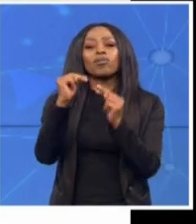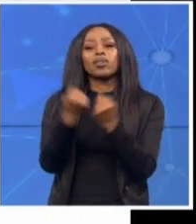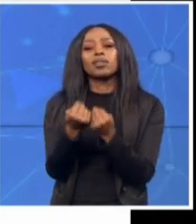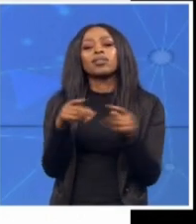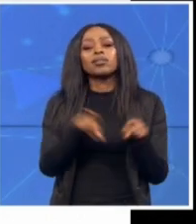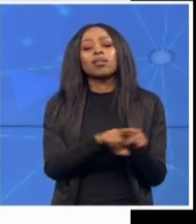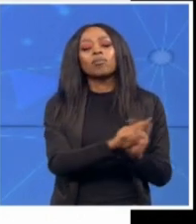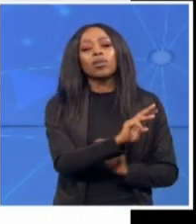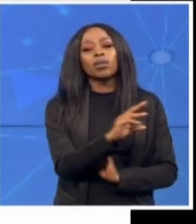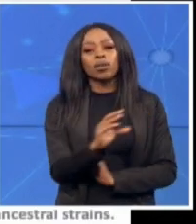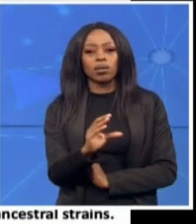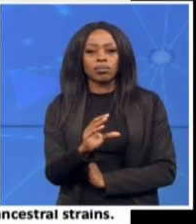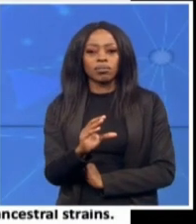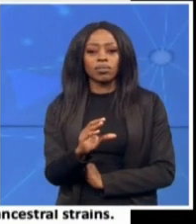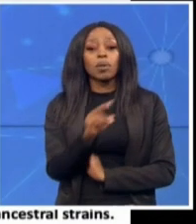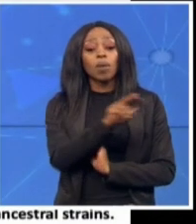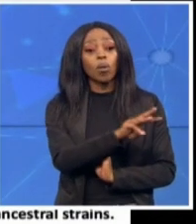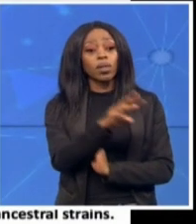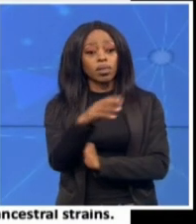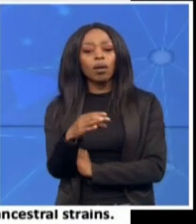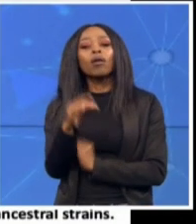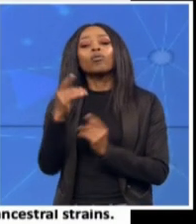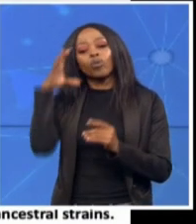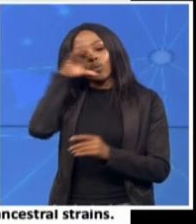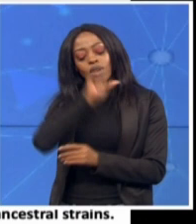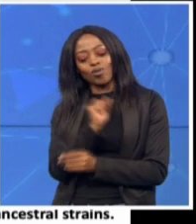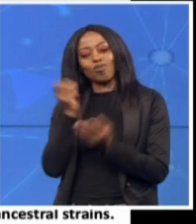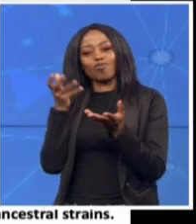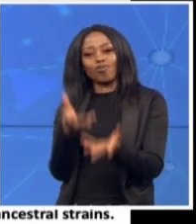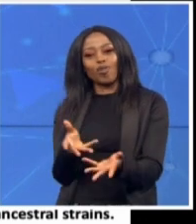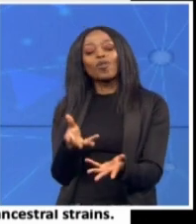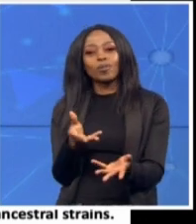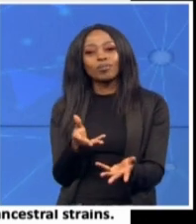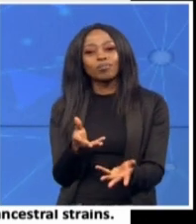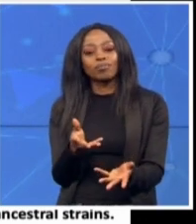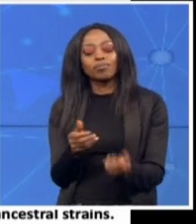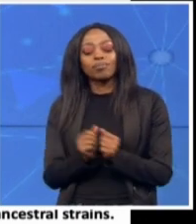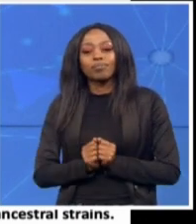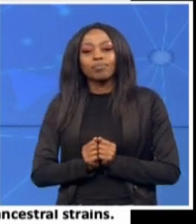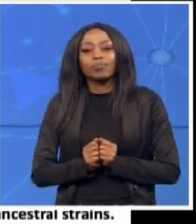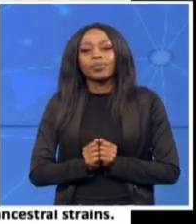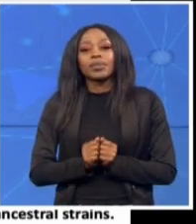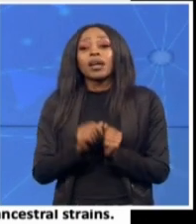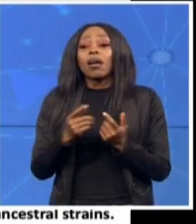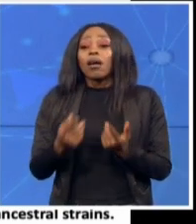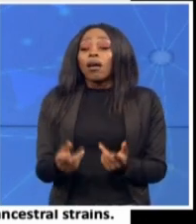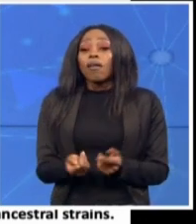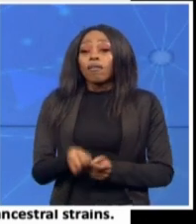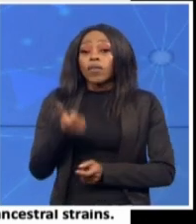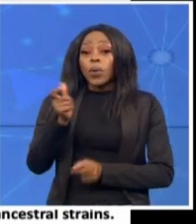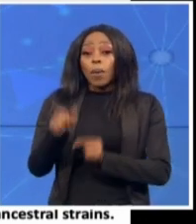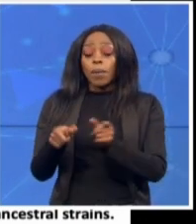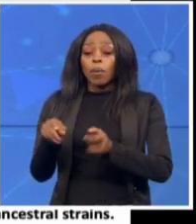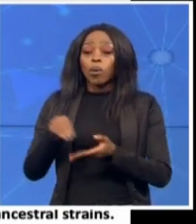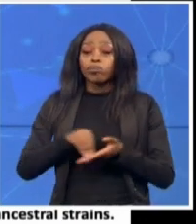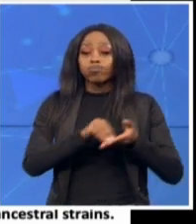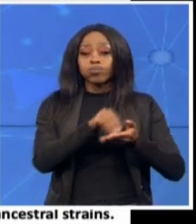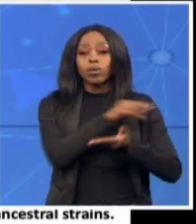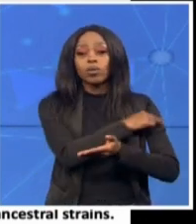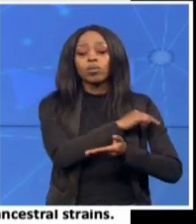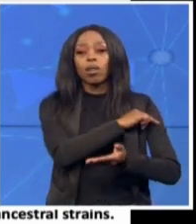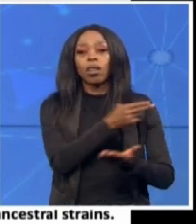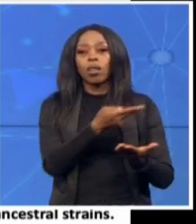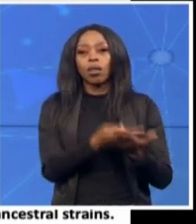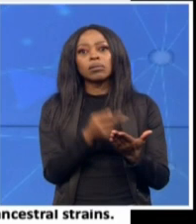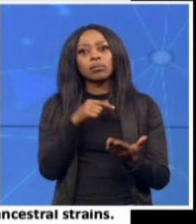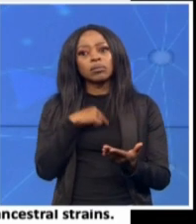last 2 weeks. So are we seeing few admissions and deaths? And this is then the most important slide for all of us. This is now with all that death